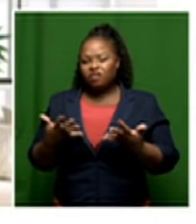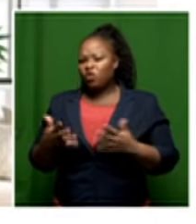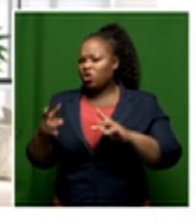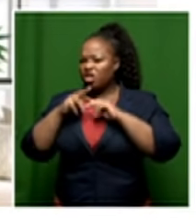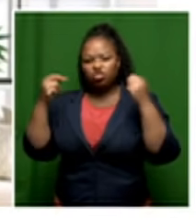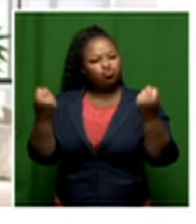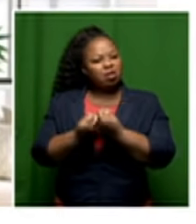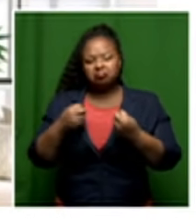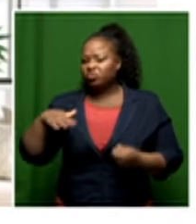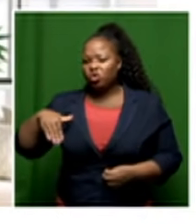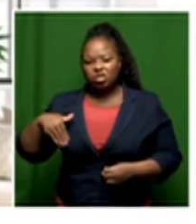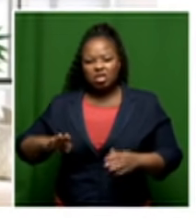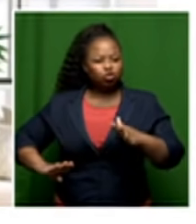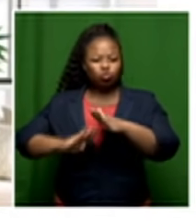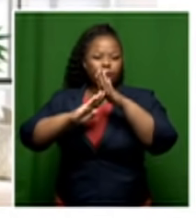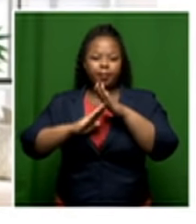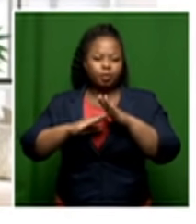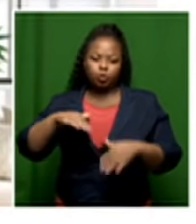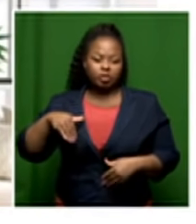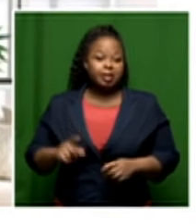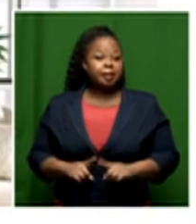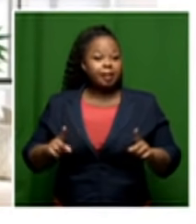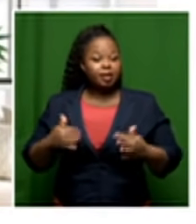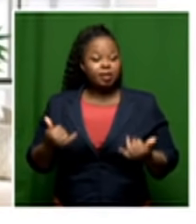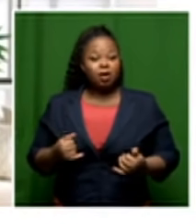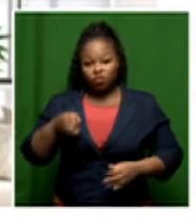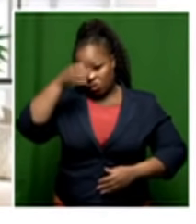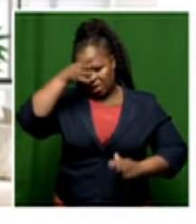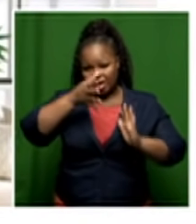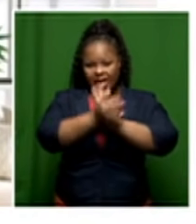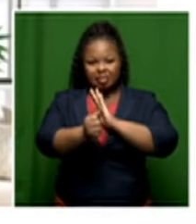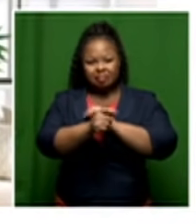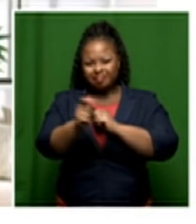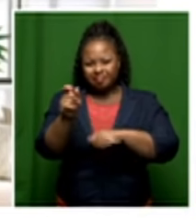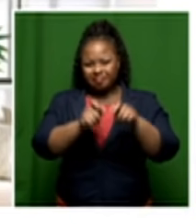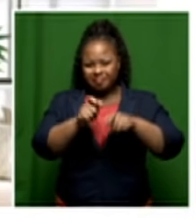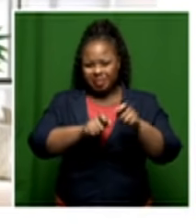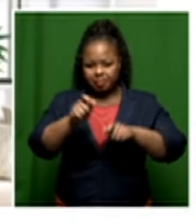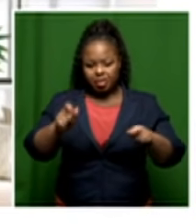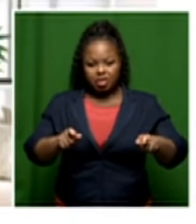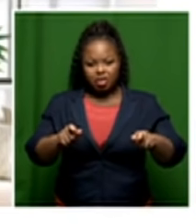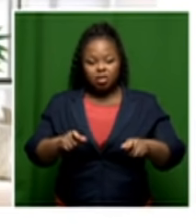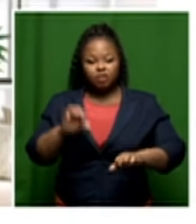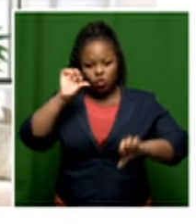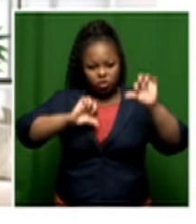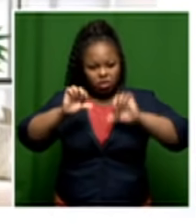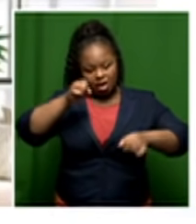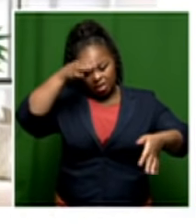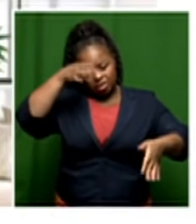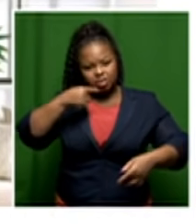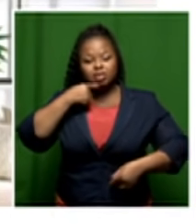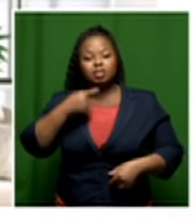What they say, that is the experts on the epidemiology side, they say, we need to, for us